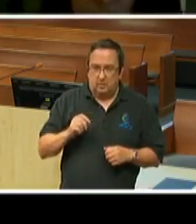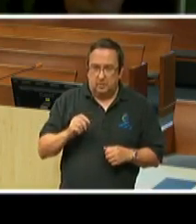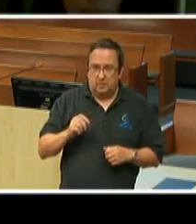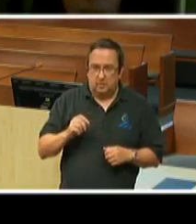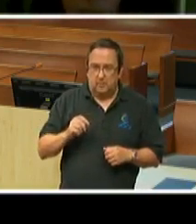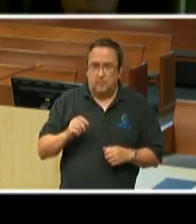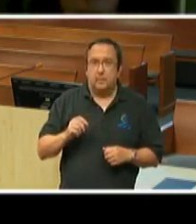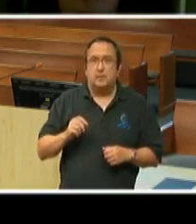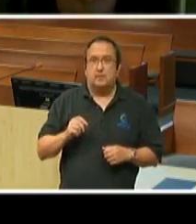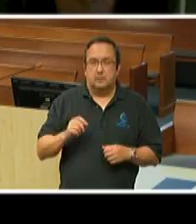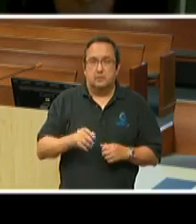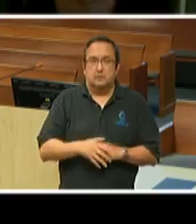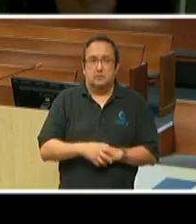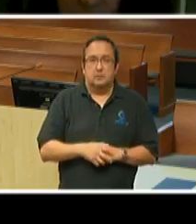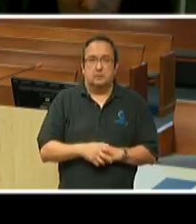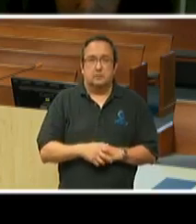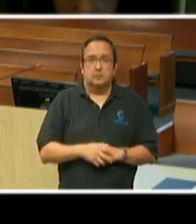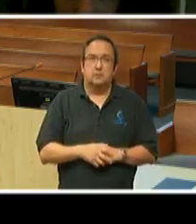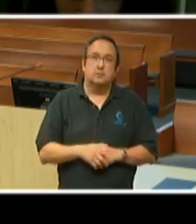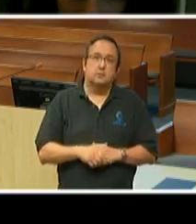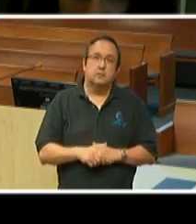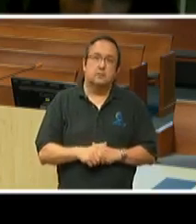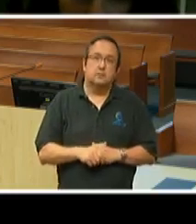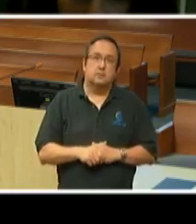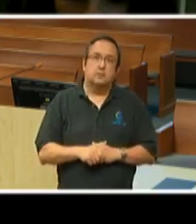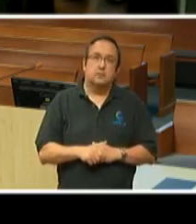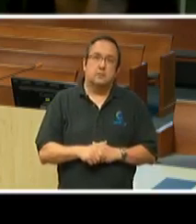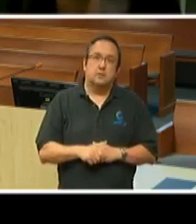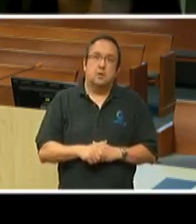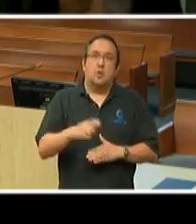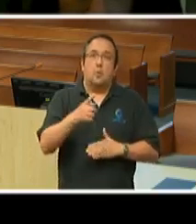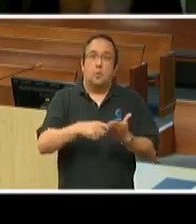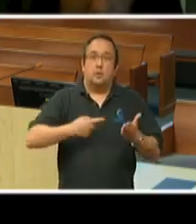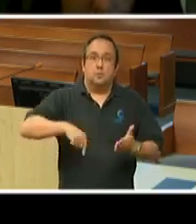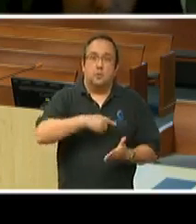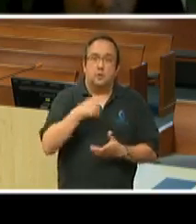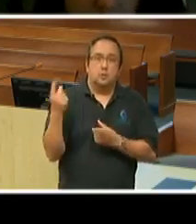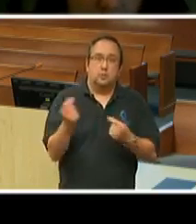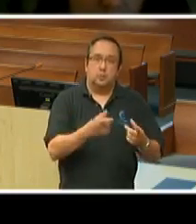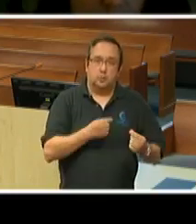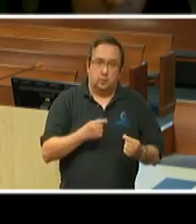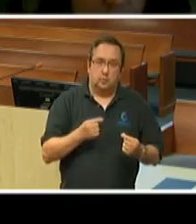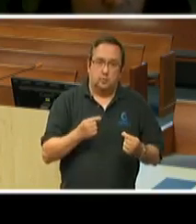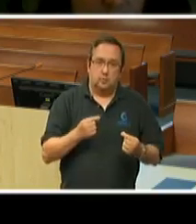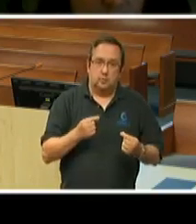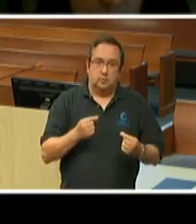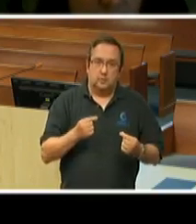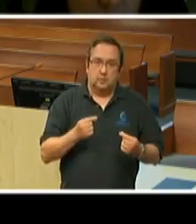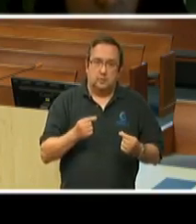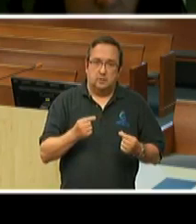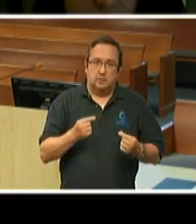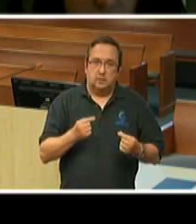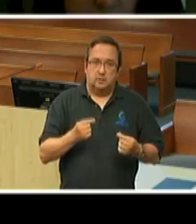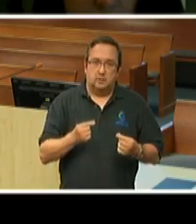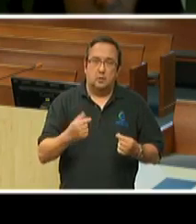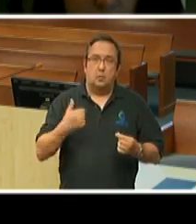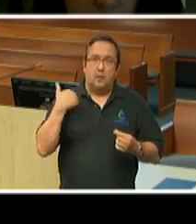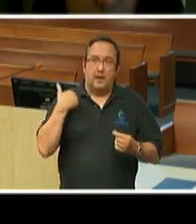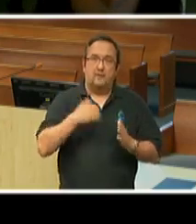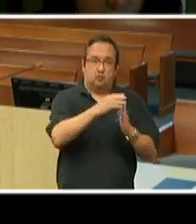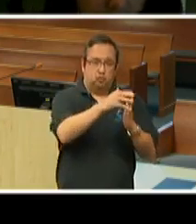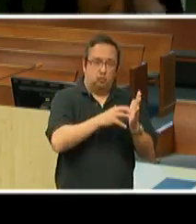Chair, I think that's everything. Okay. So what we'll do is we have a draft